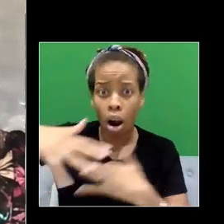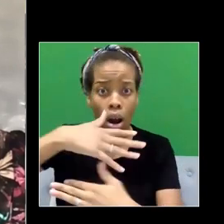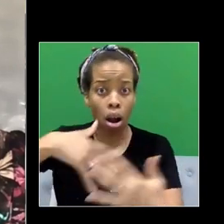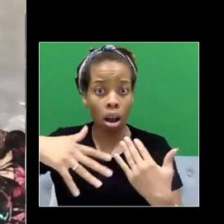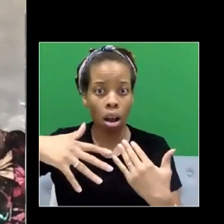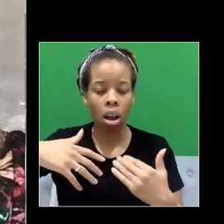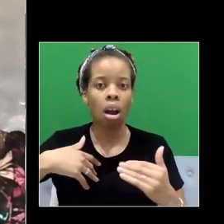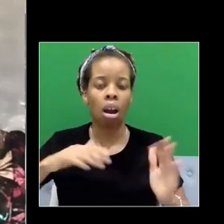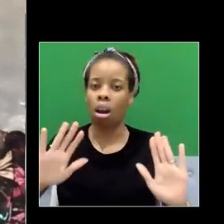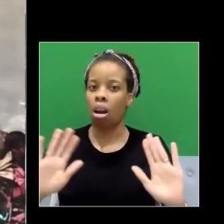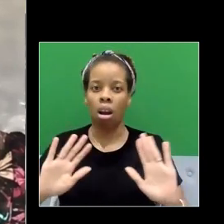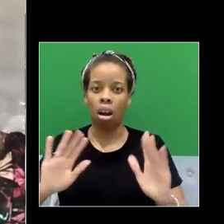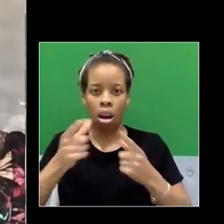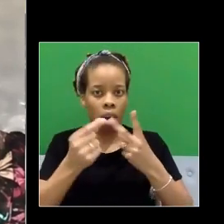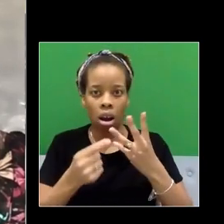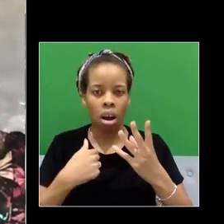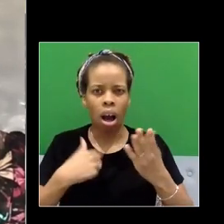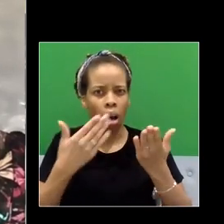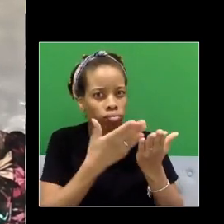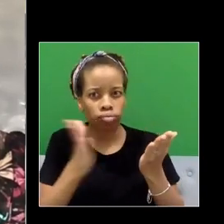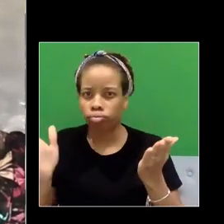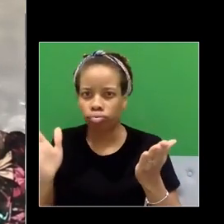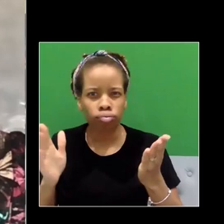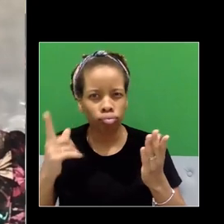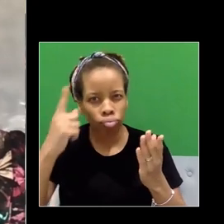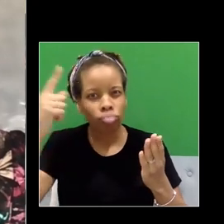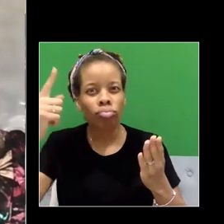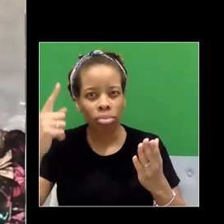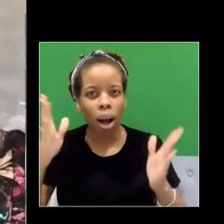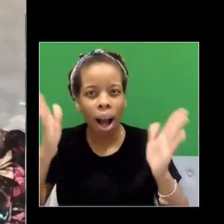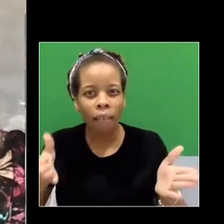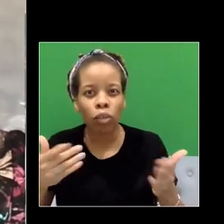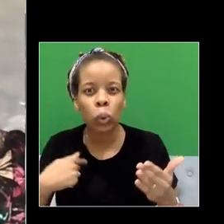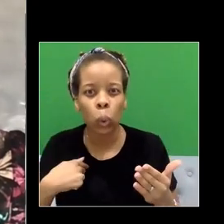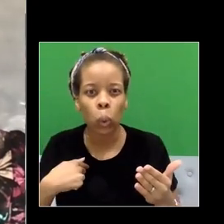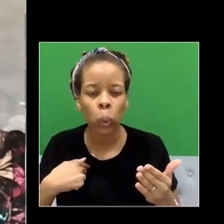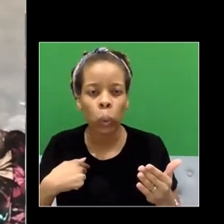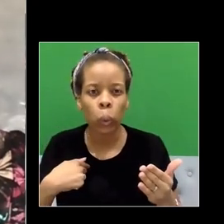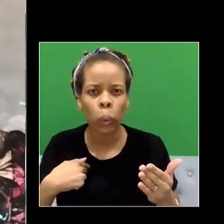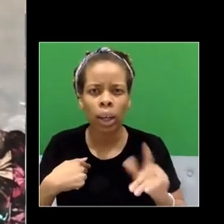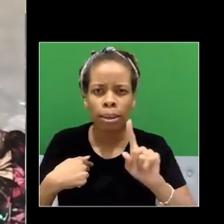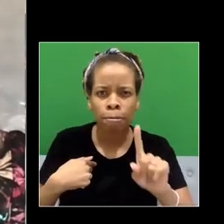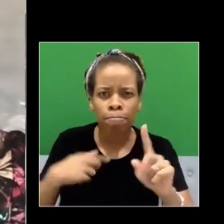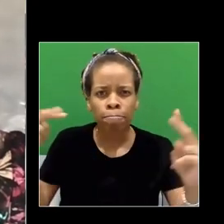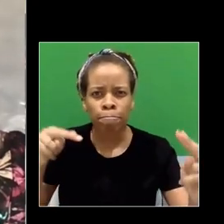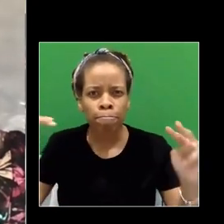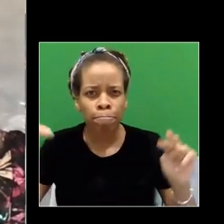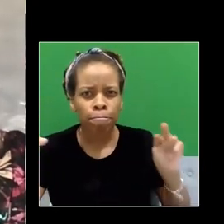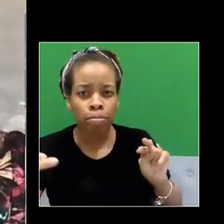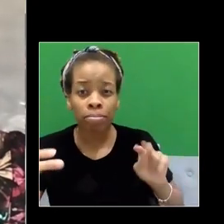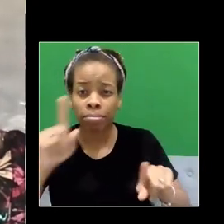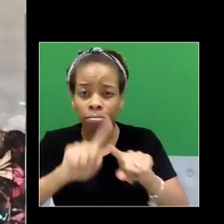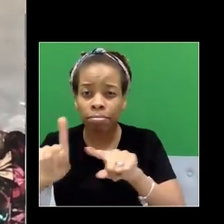more broadly than this, and I need to think about the bigger picture. I mean, this is something Thelma's